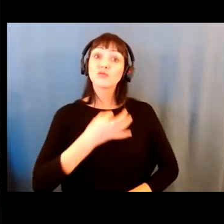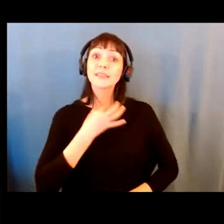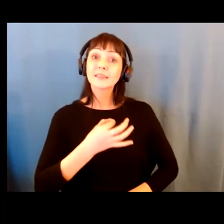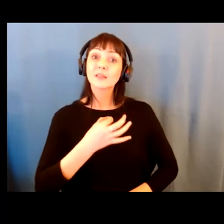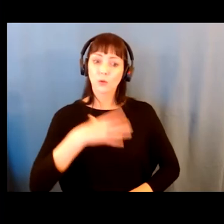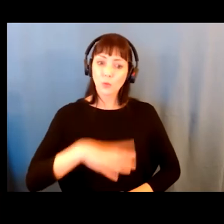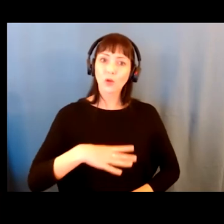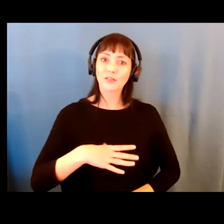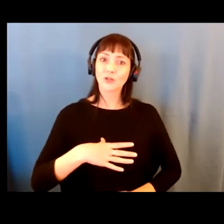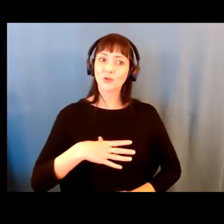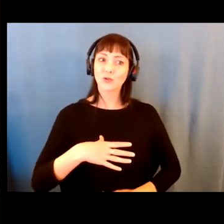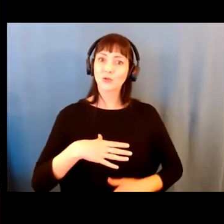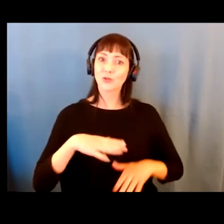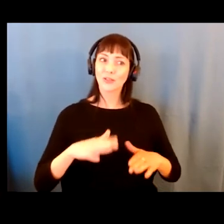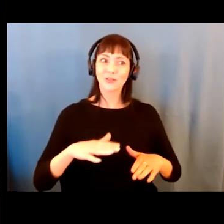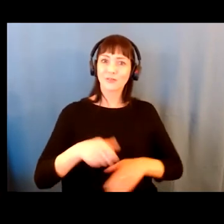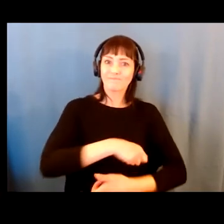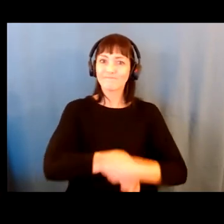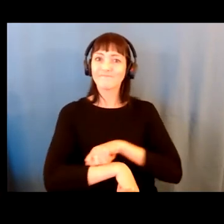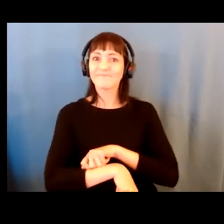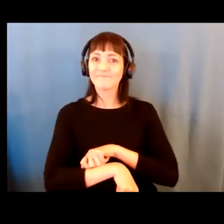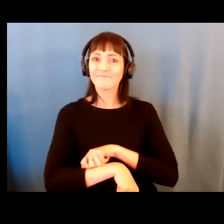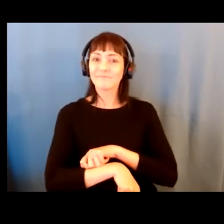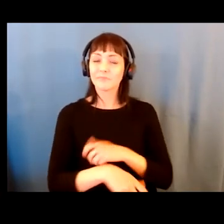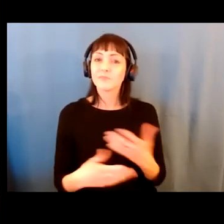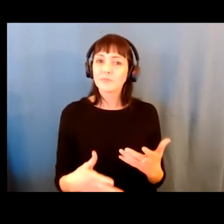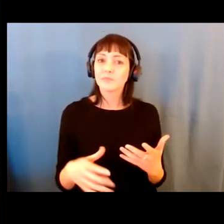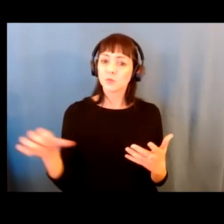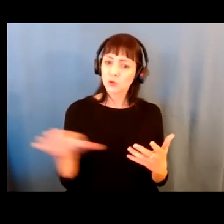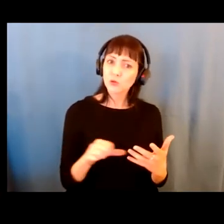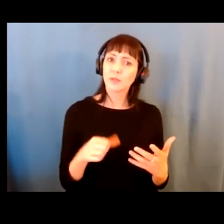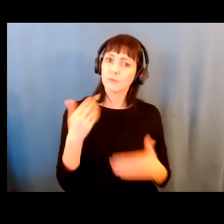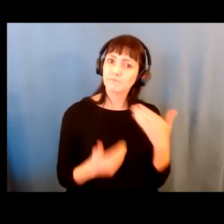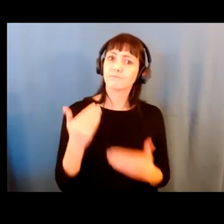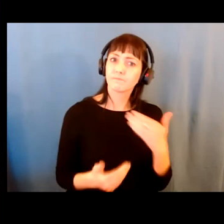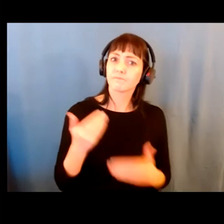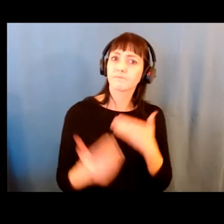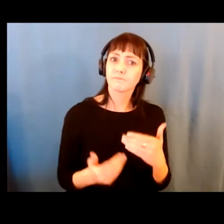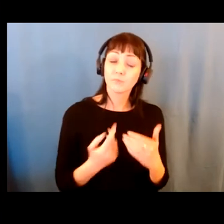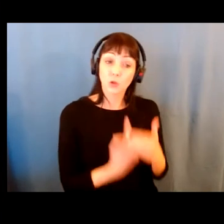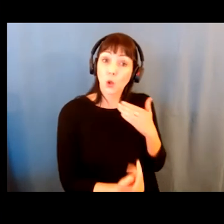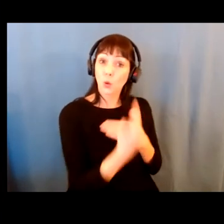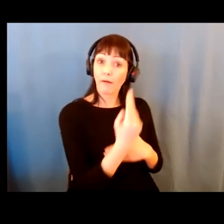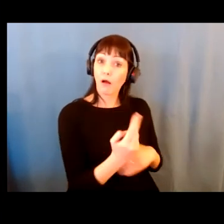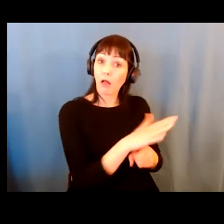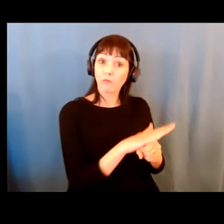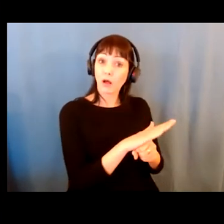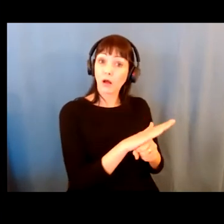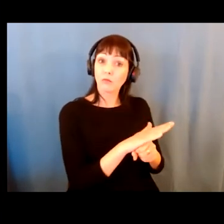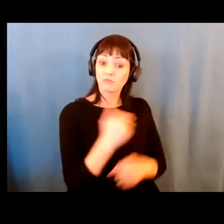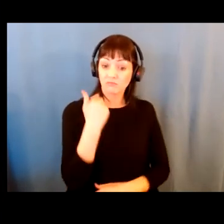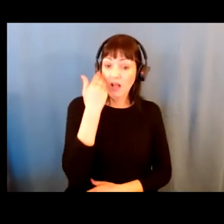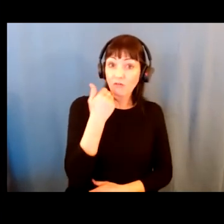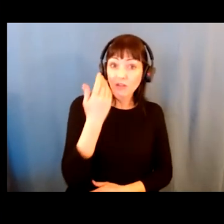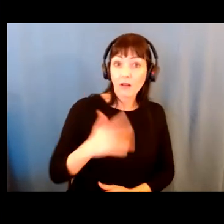risk doers. Yeah. And this is what we spend our life doing. Yeah. Never mind the art. We do it as